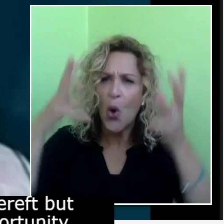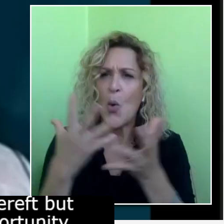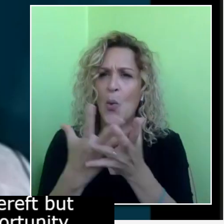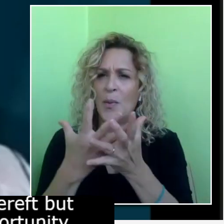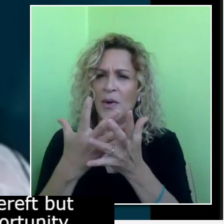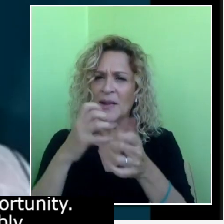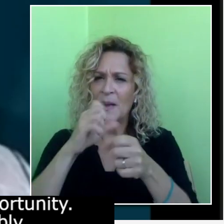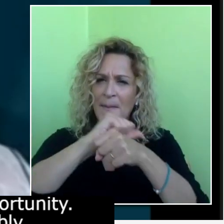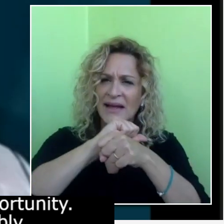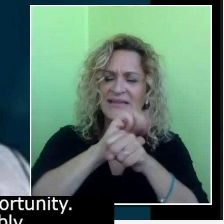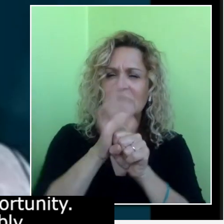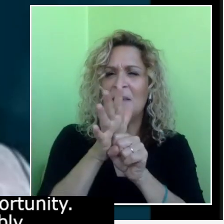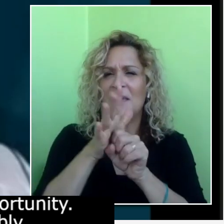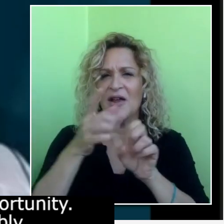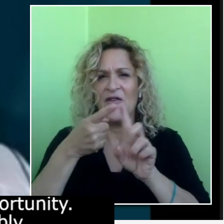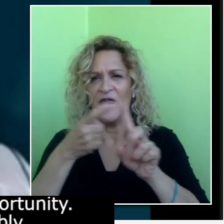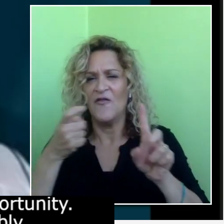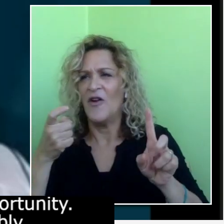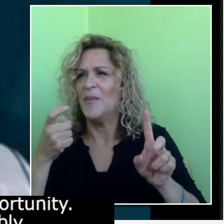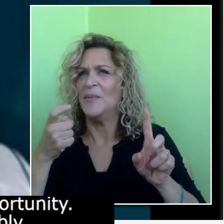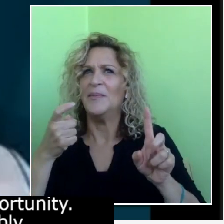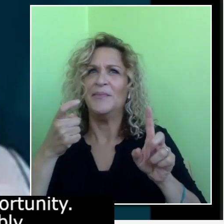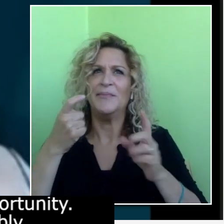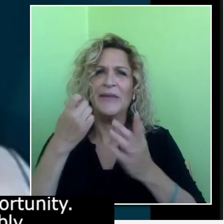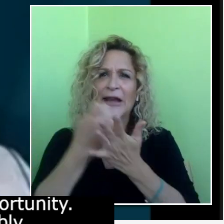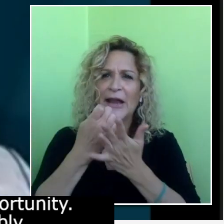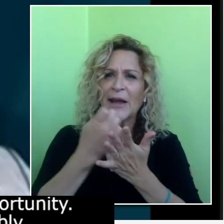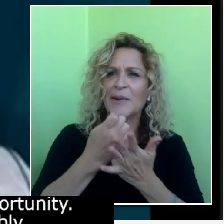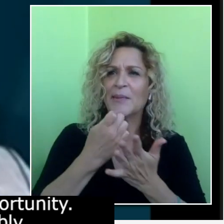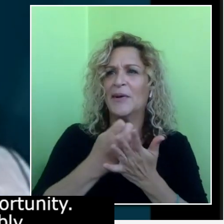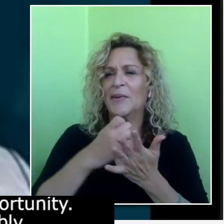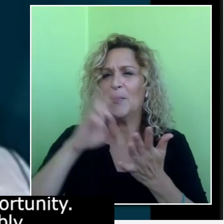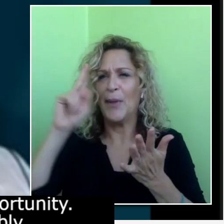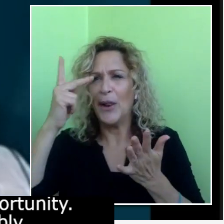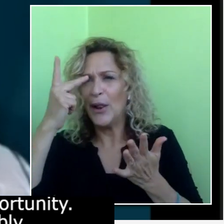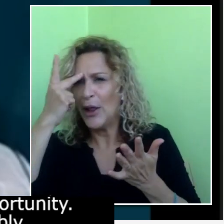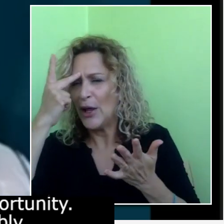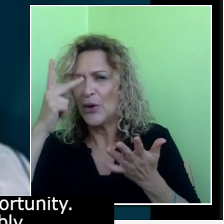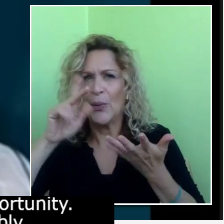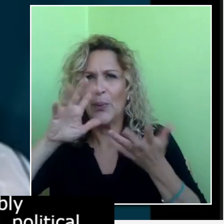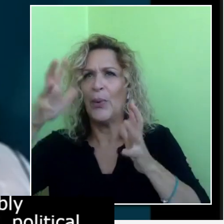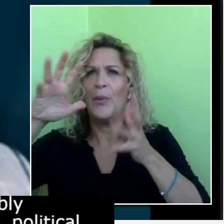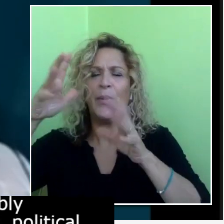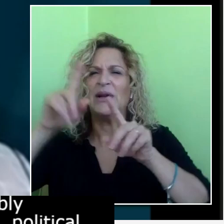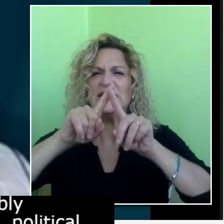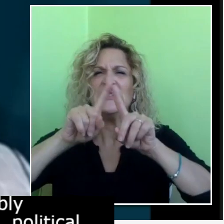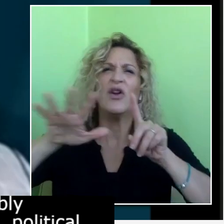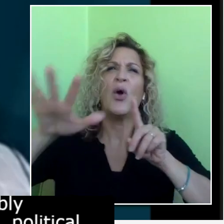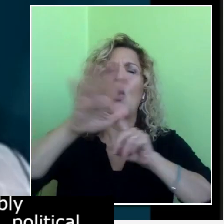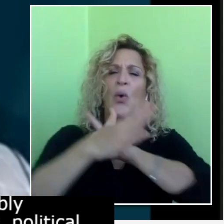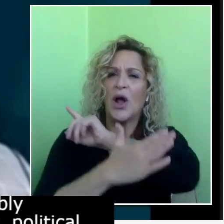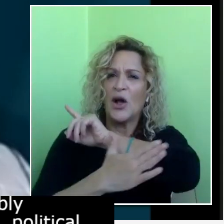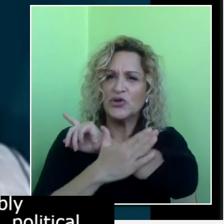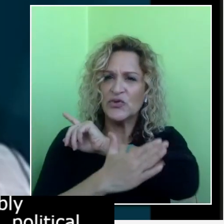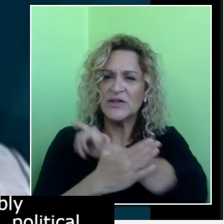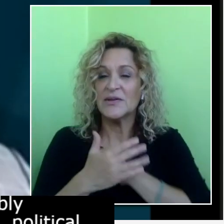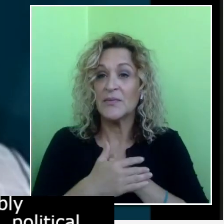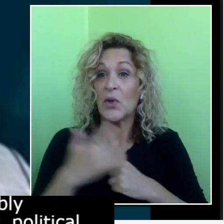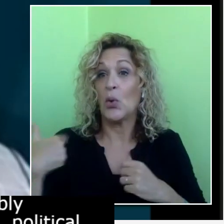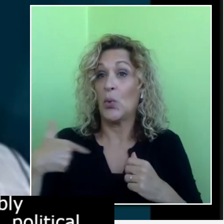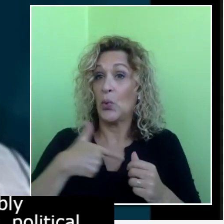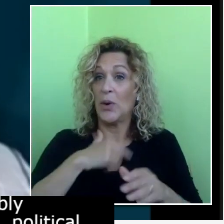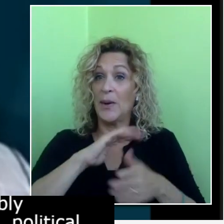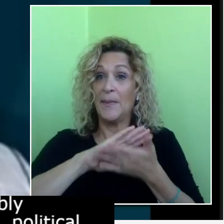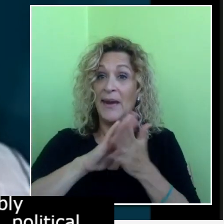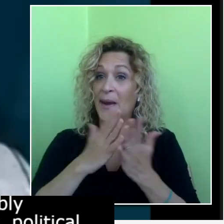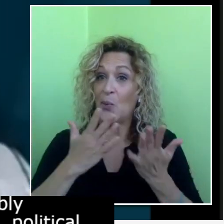enormous economic, political, and social upheaval in so many countries, we have been able to rely on the internet